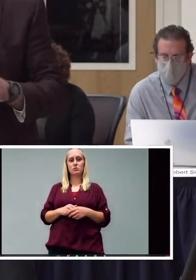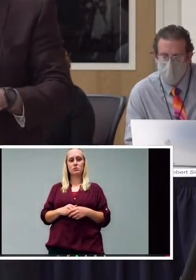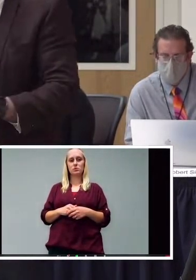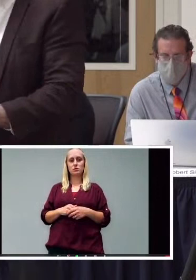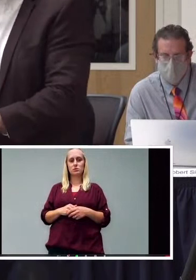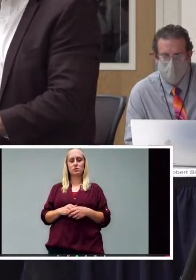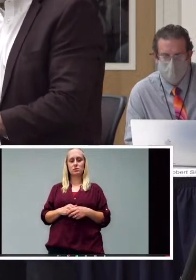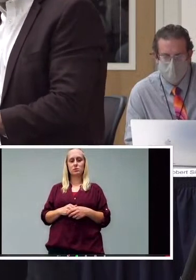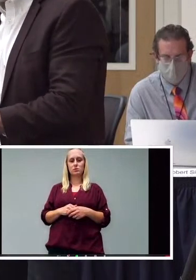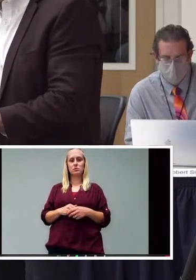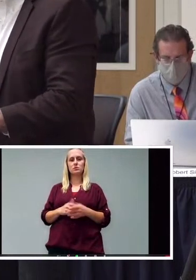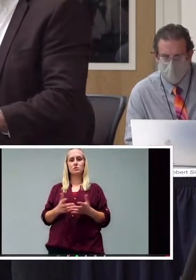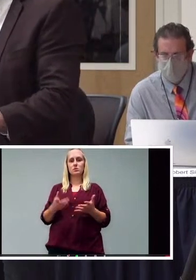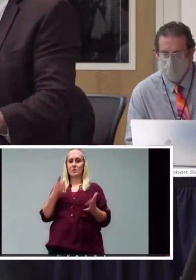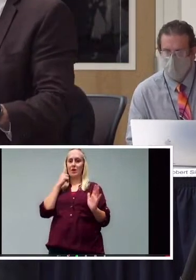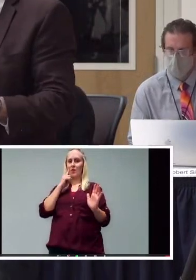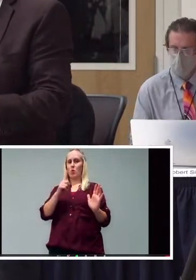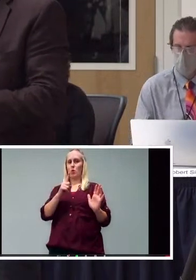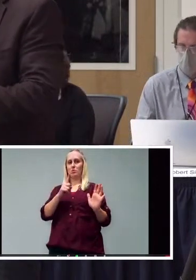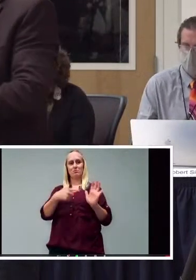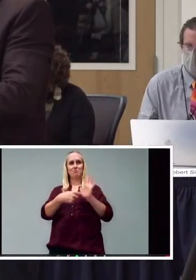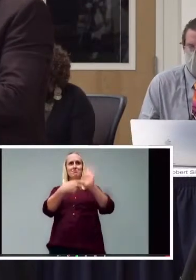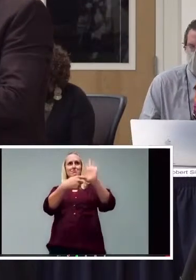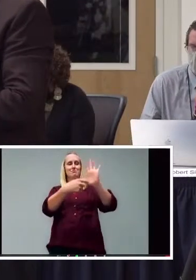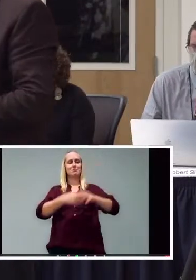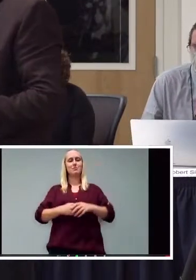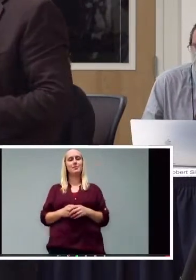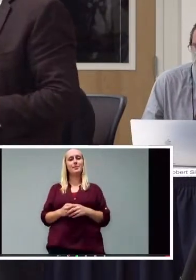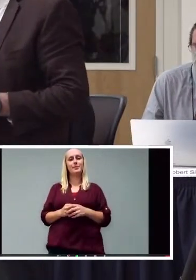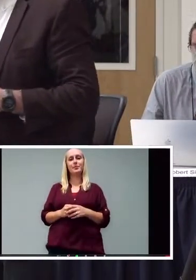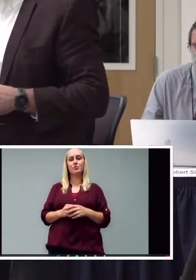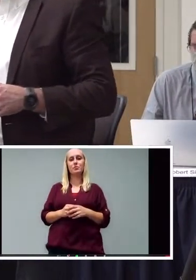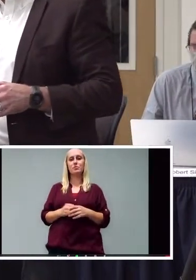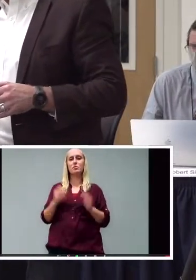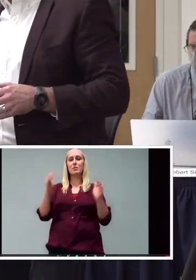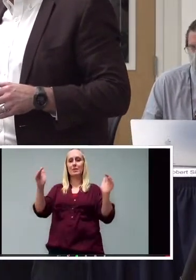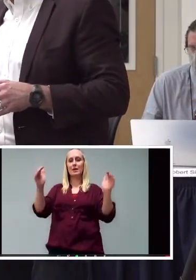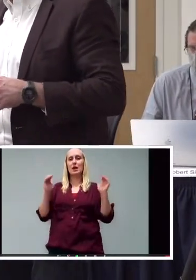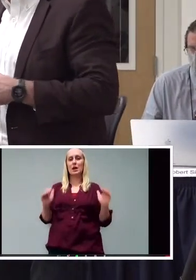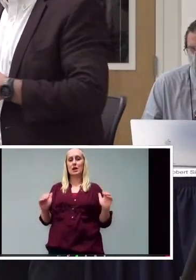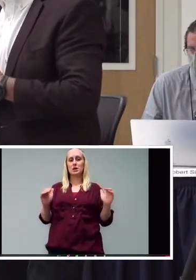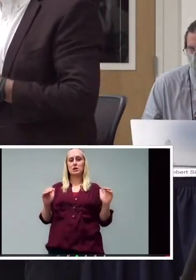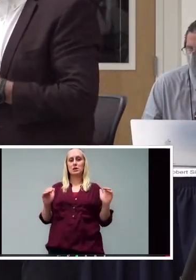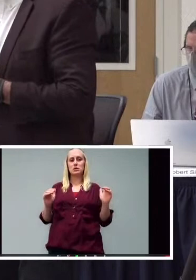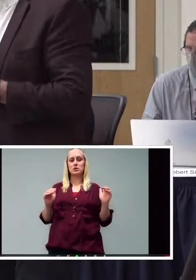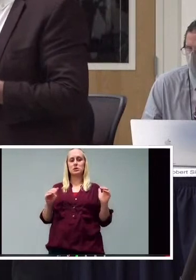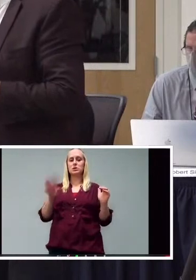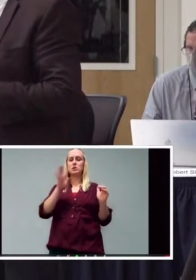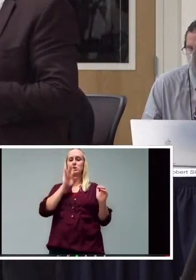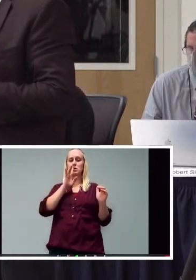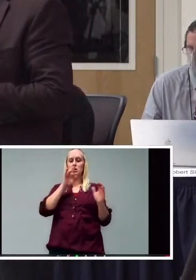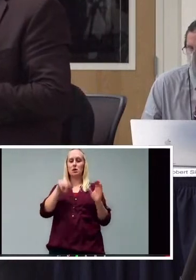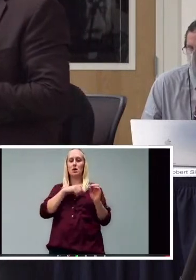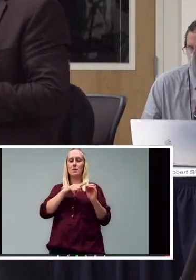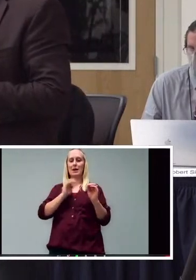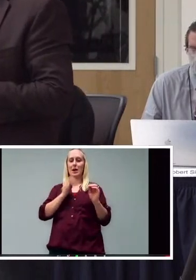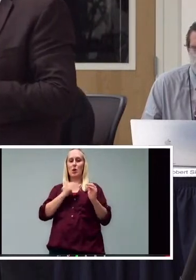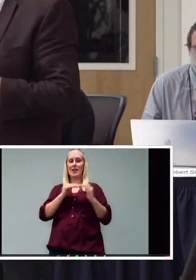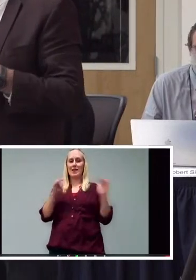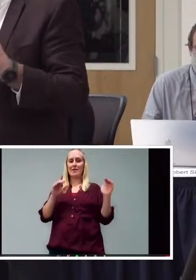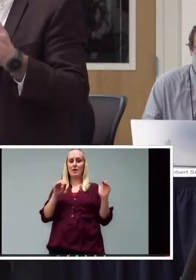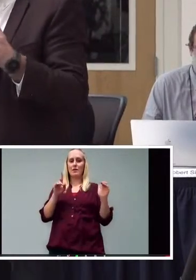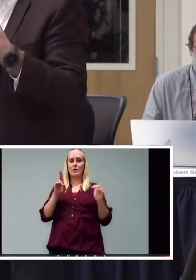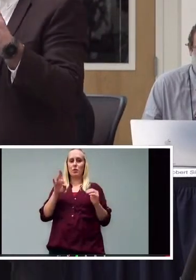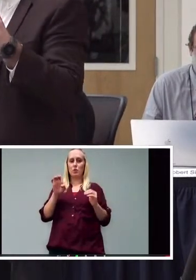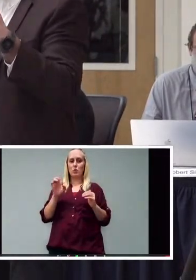For effect. Okay. So the next phase is really talking about our level of due diligence.